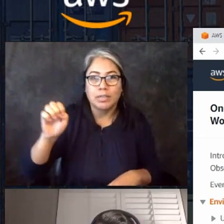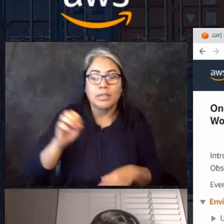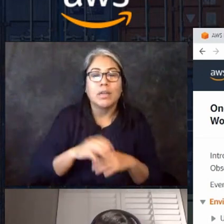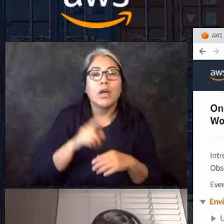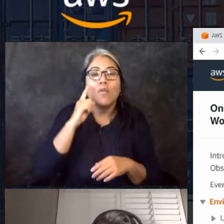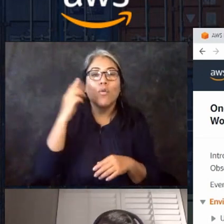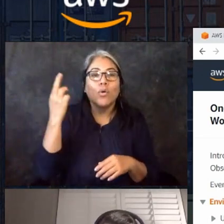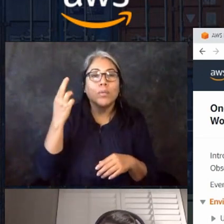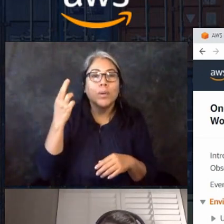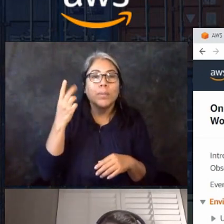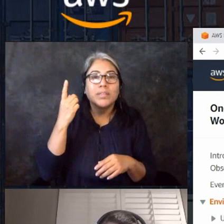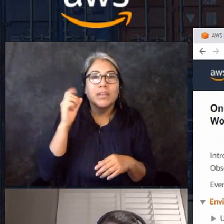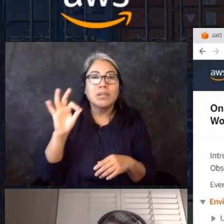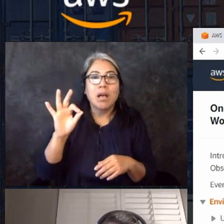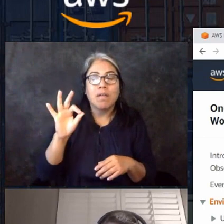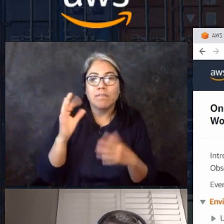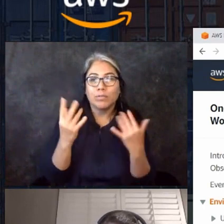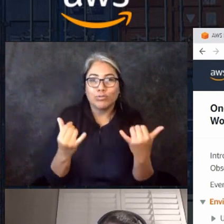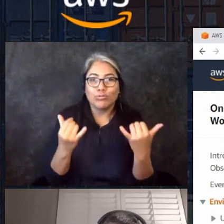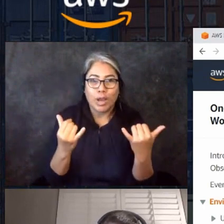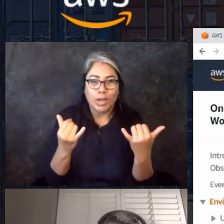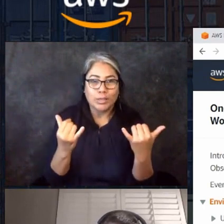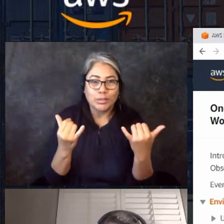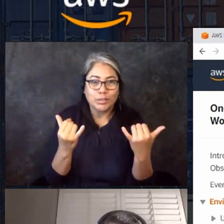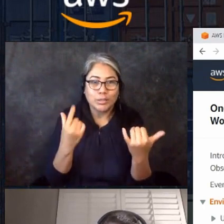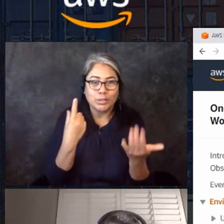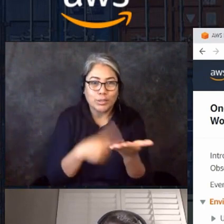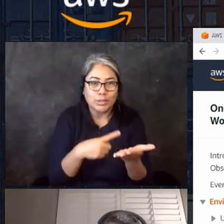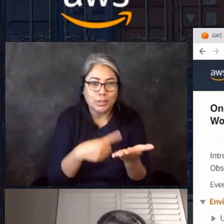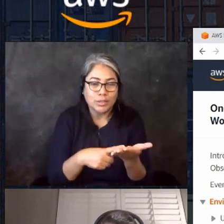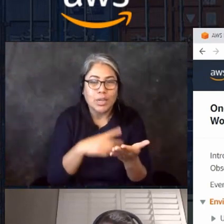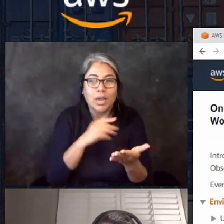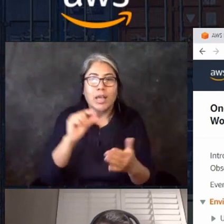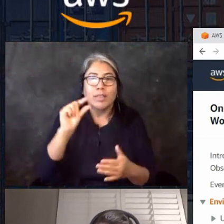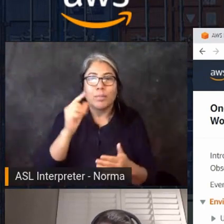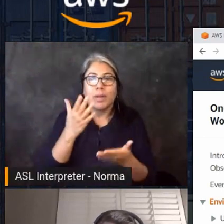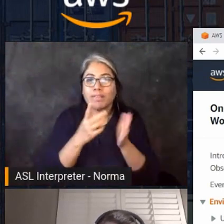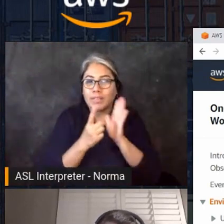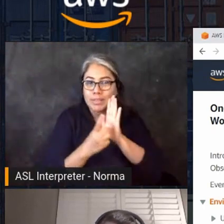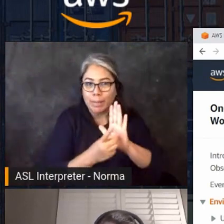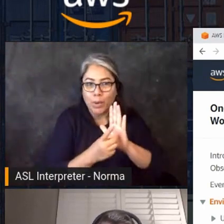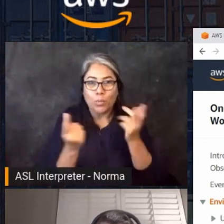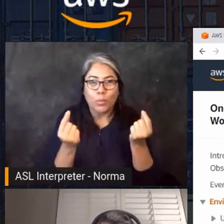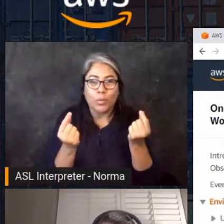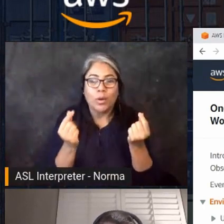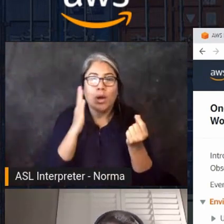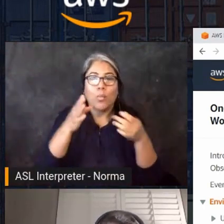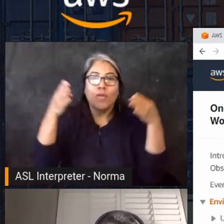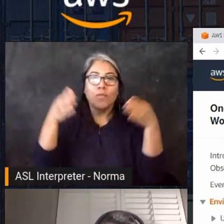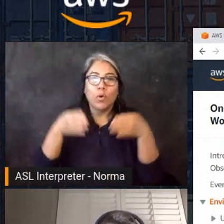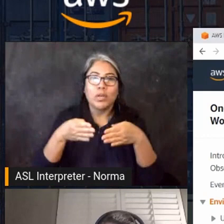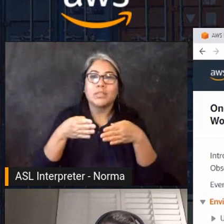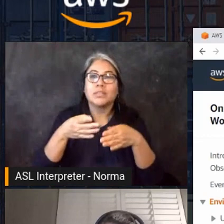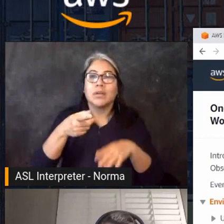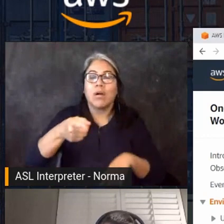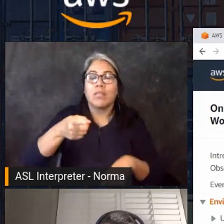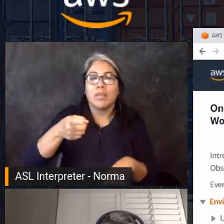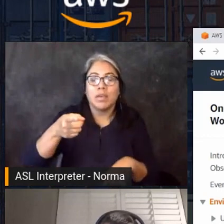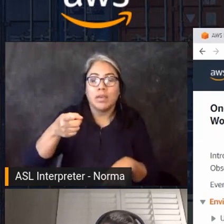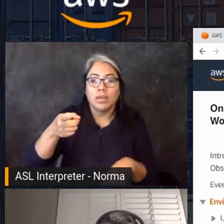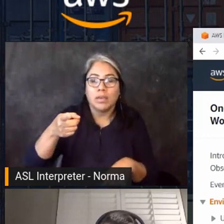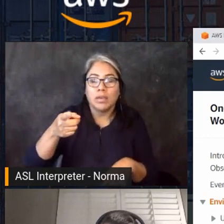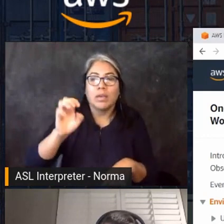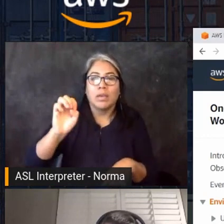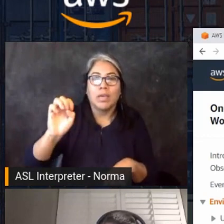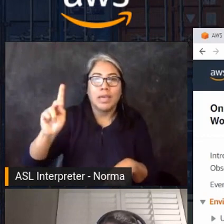a little bit of demo we'll do, we're going to focus in on the EKS cluster that's running our front end. But I did want to